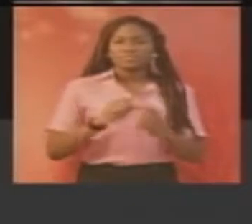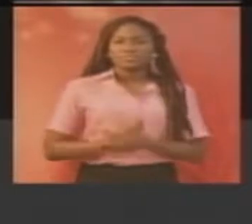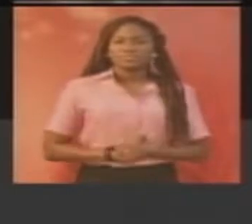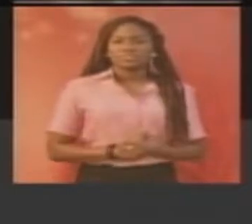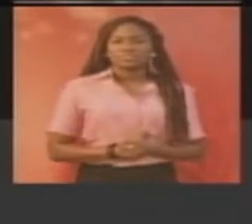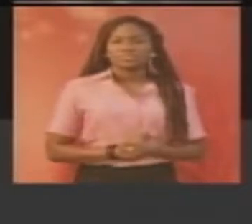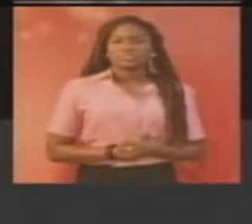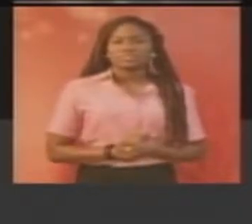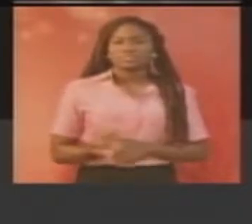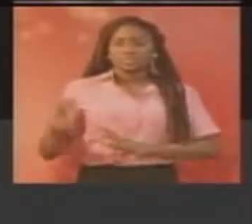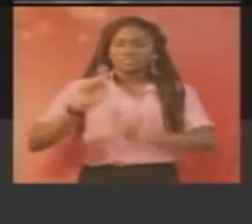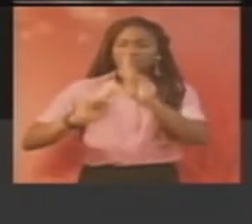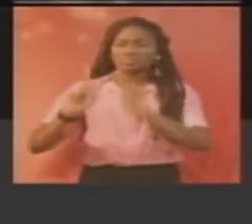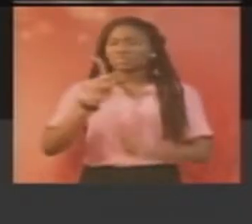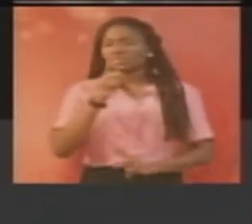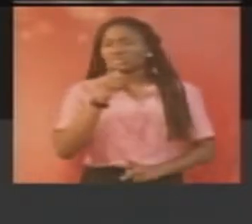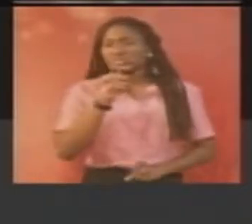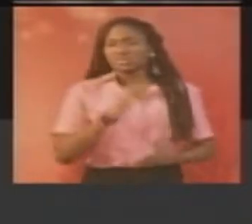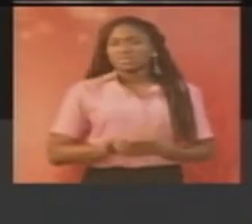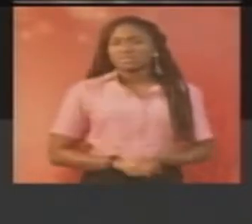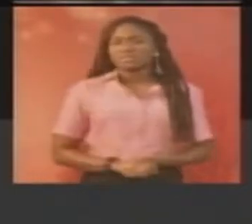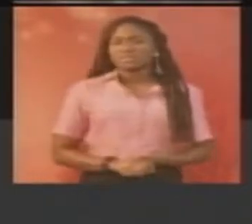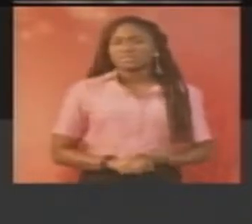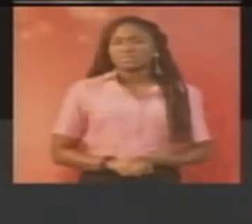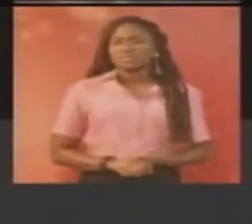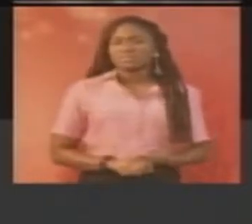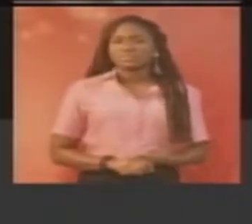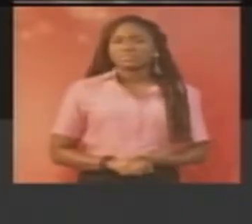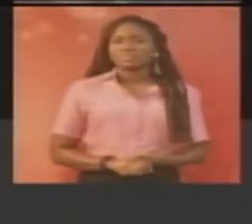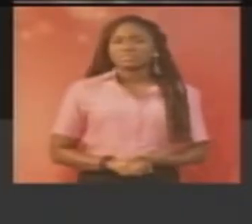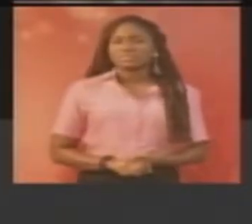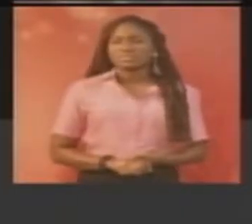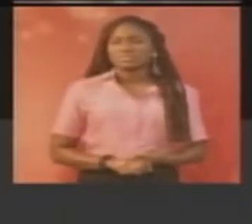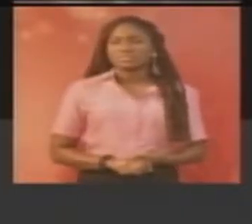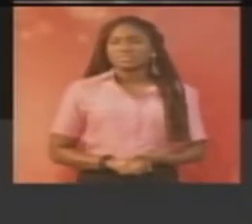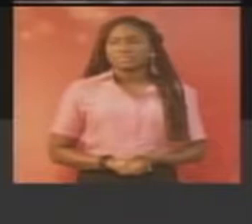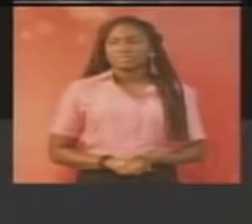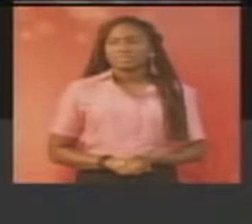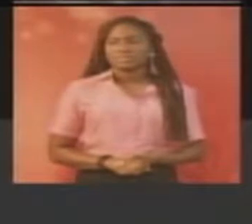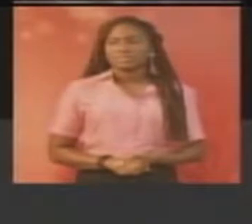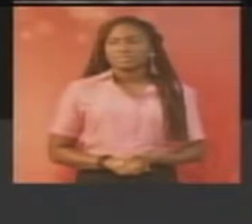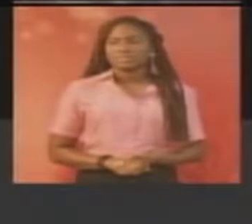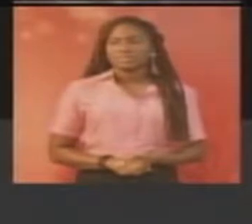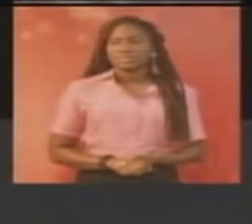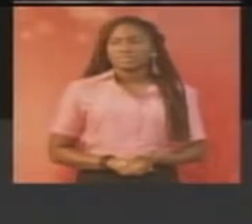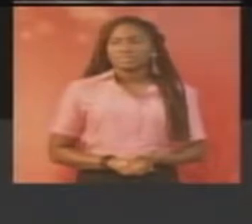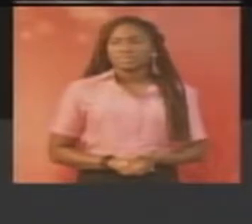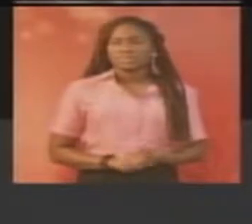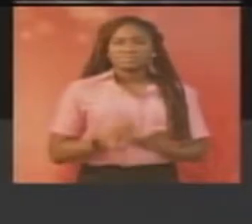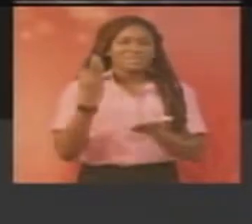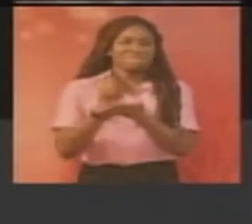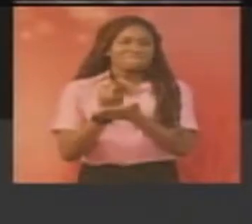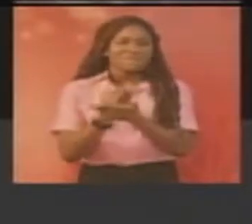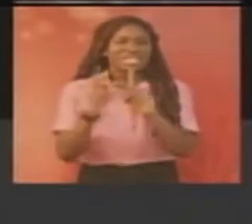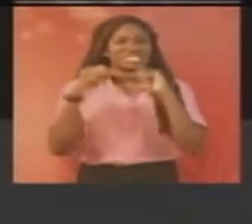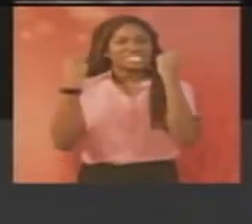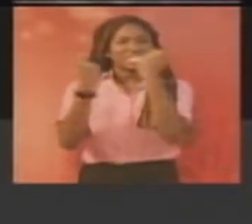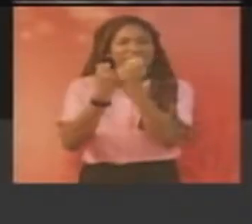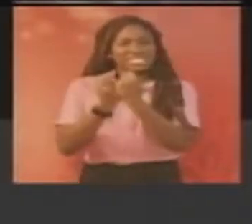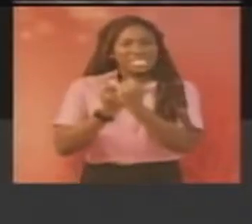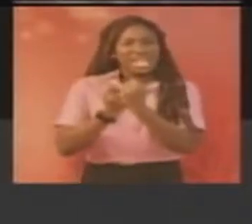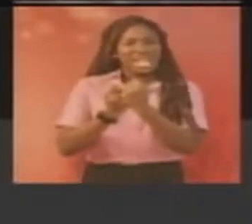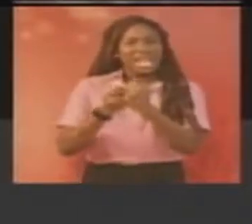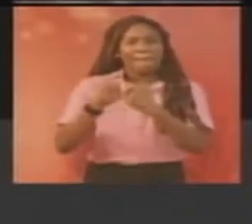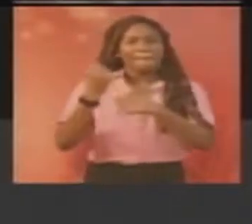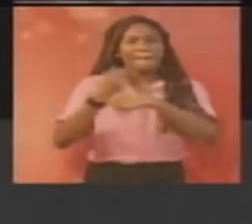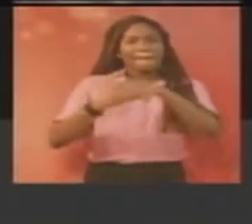involving these persons who were involved in a THA finance team building exercise where it seems as